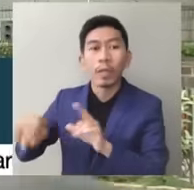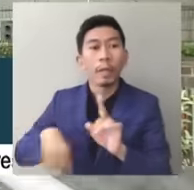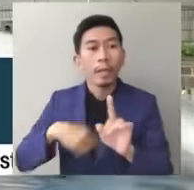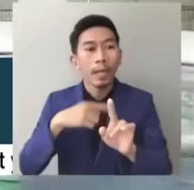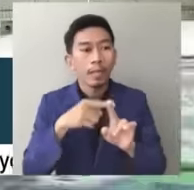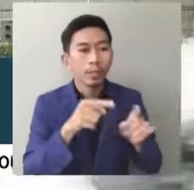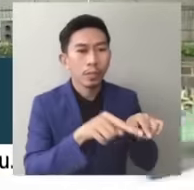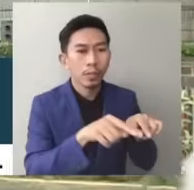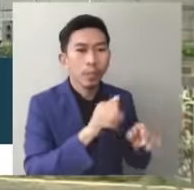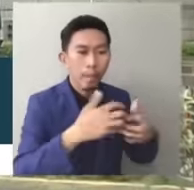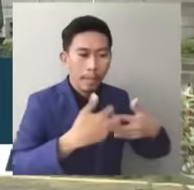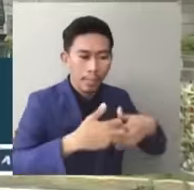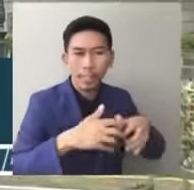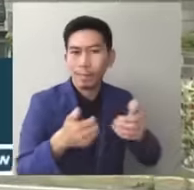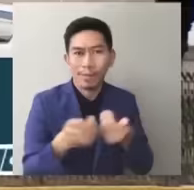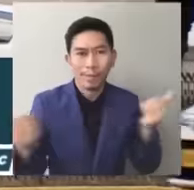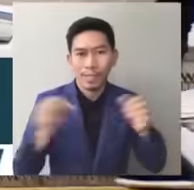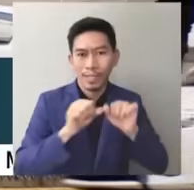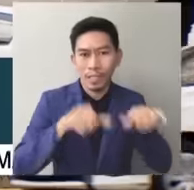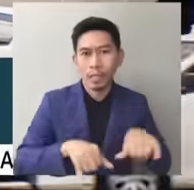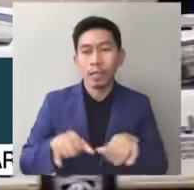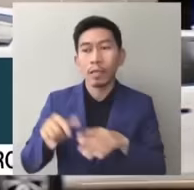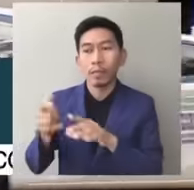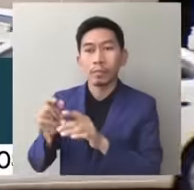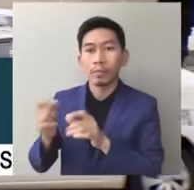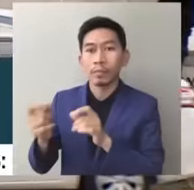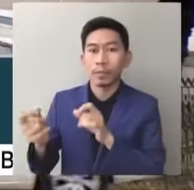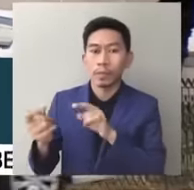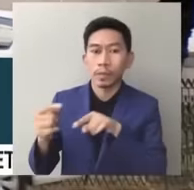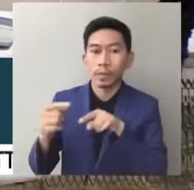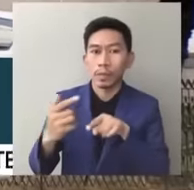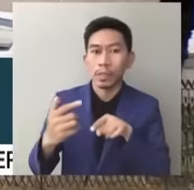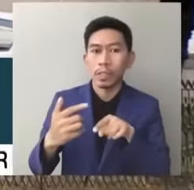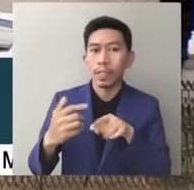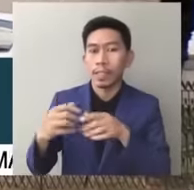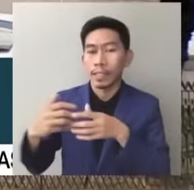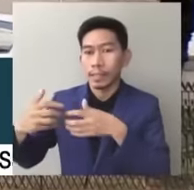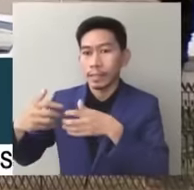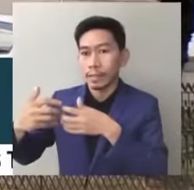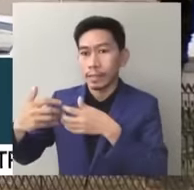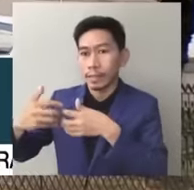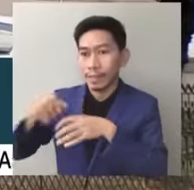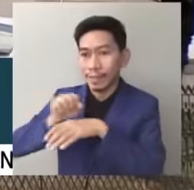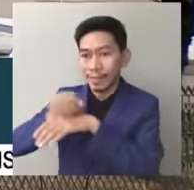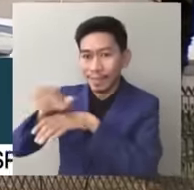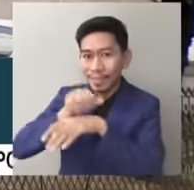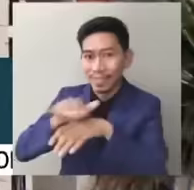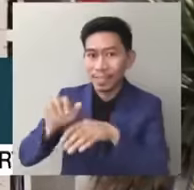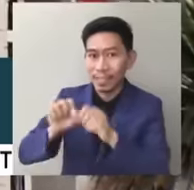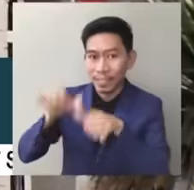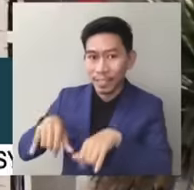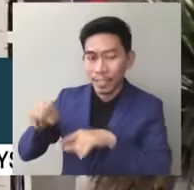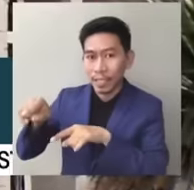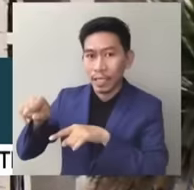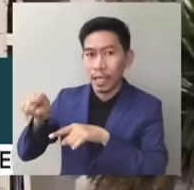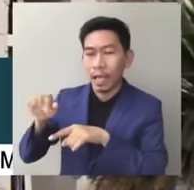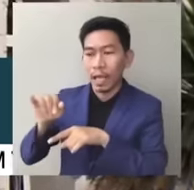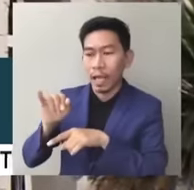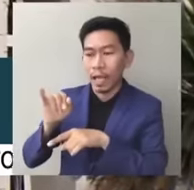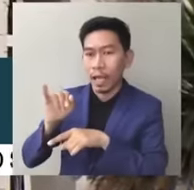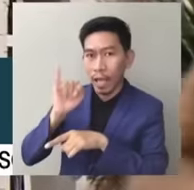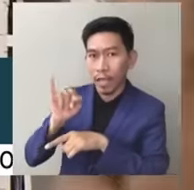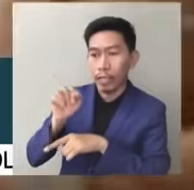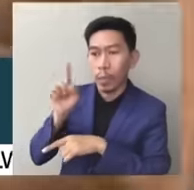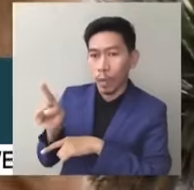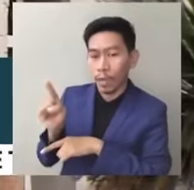For the transmission system, the contract was awarded to Filipino firms I1 Resources and